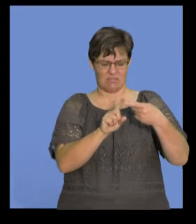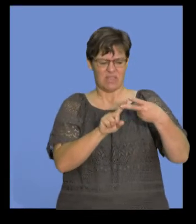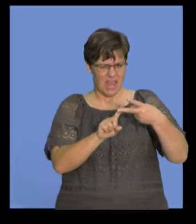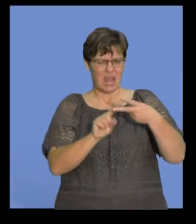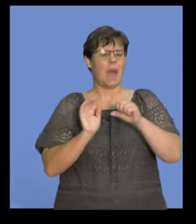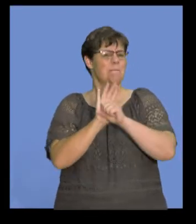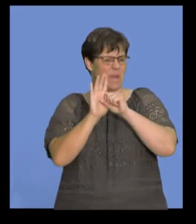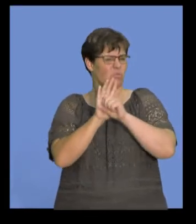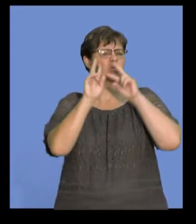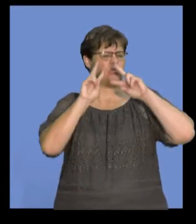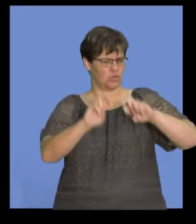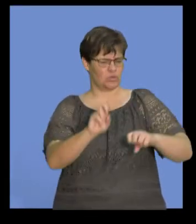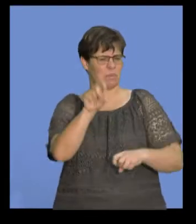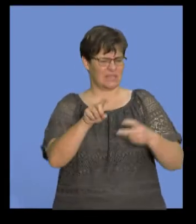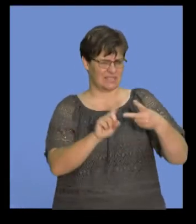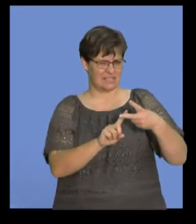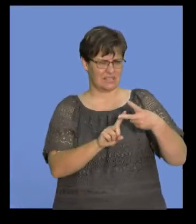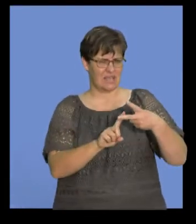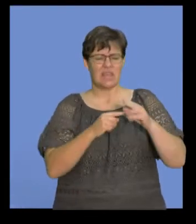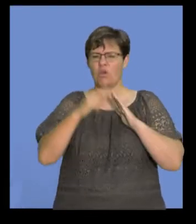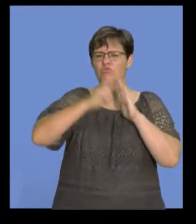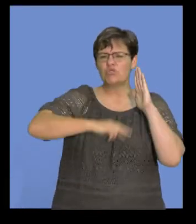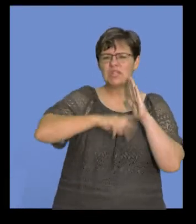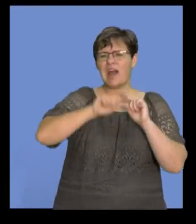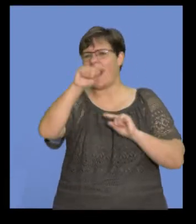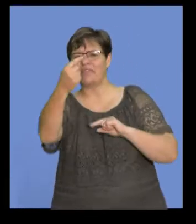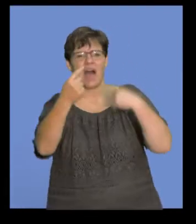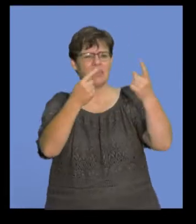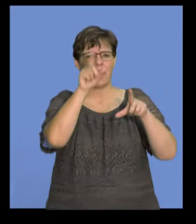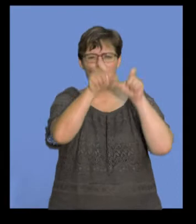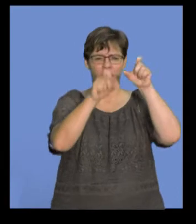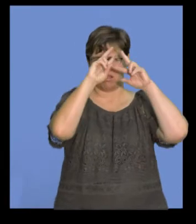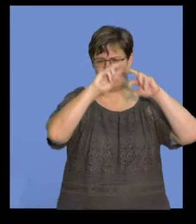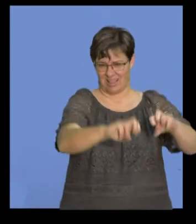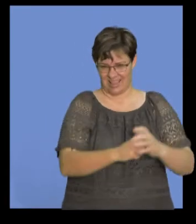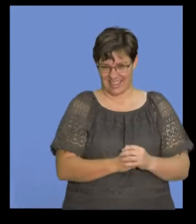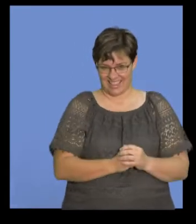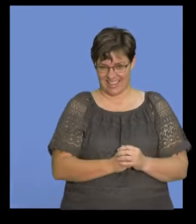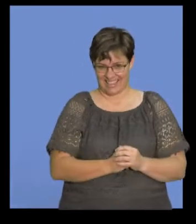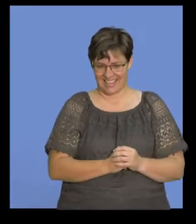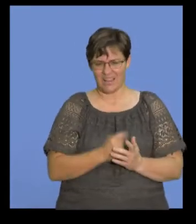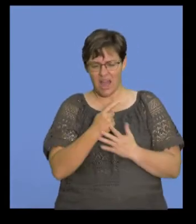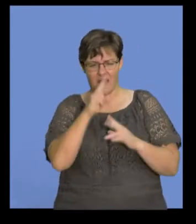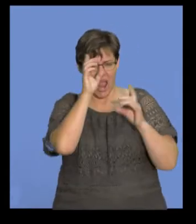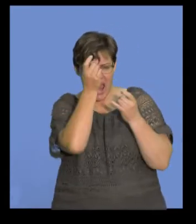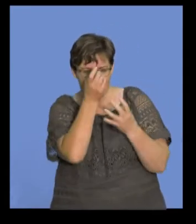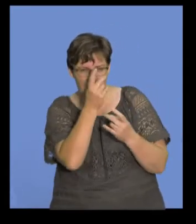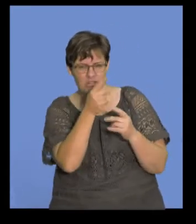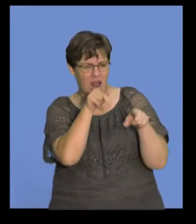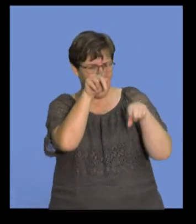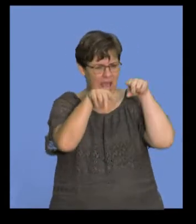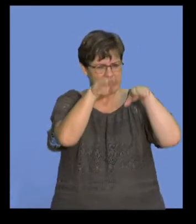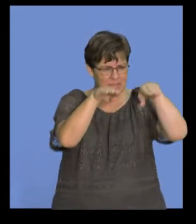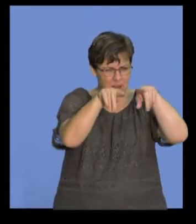background research, and as mentioned, you've got to go and read about other research. So reading, going and finding information around